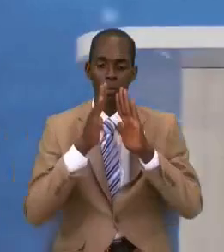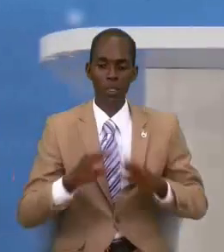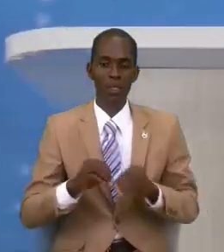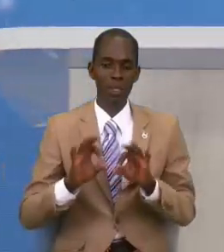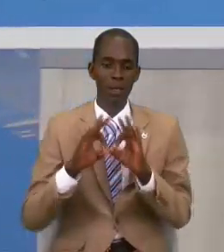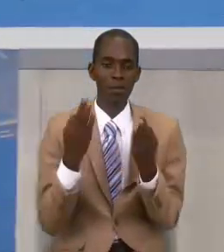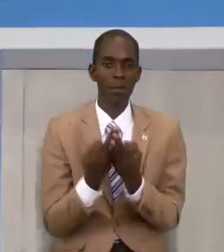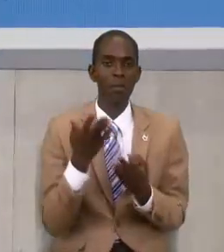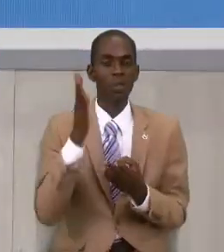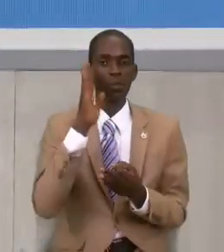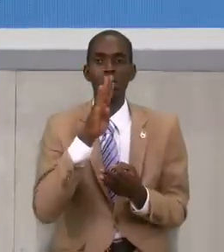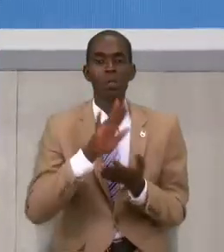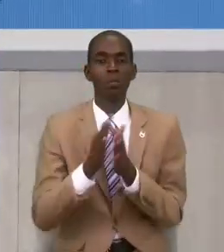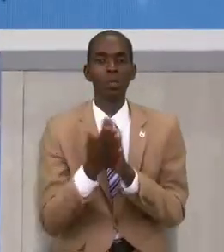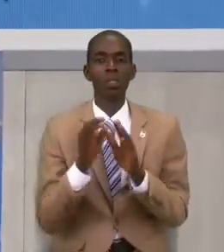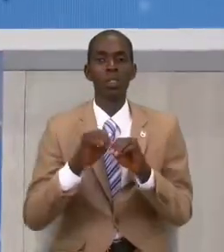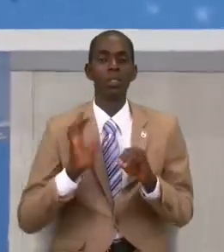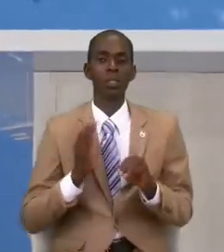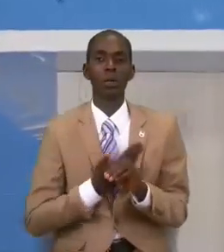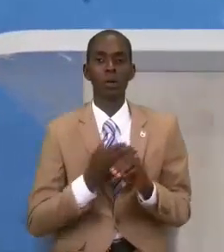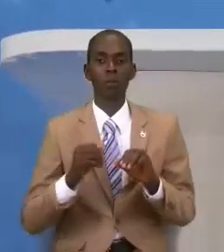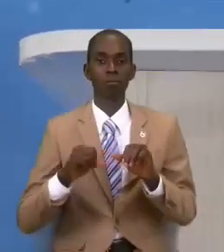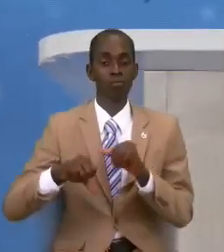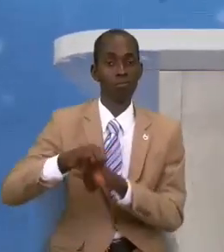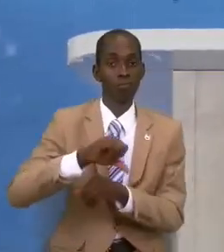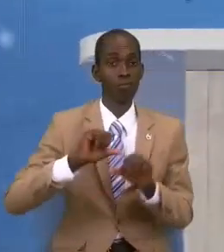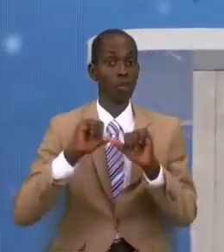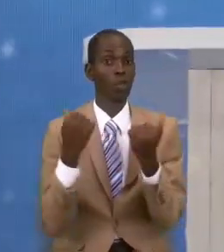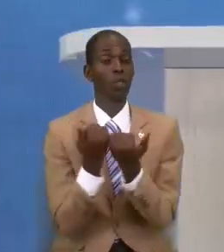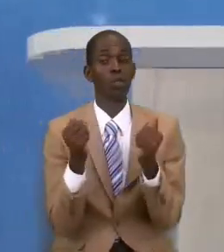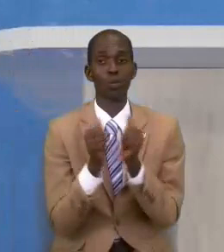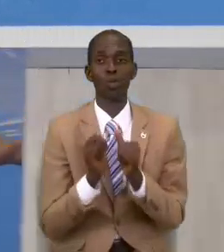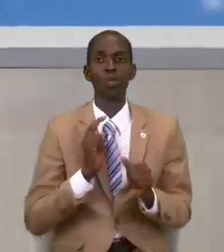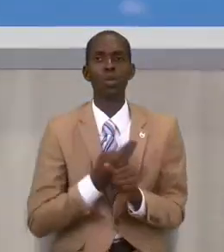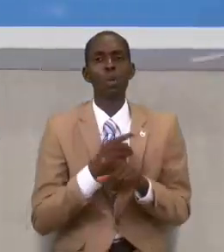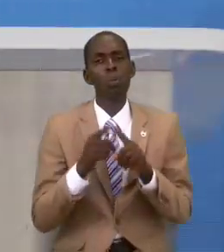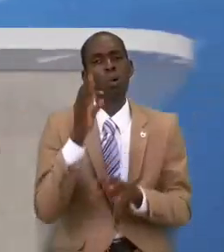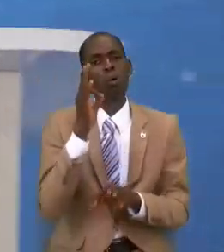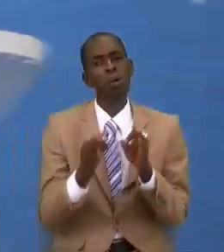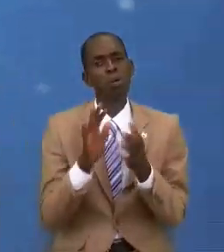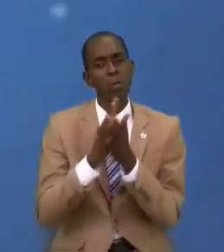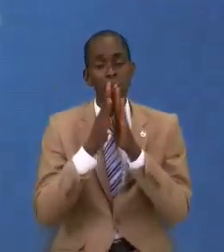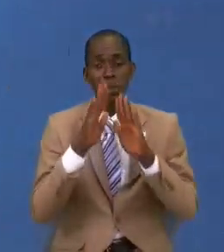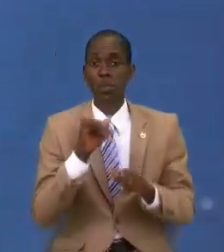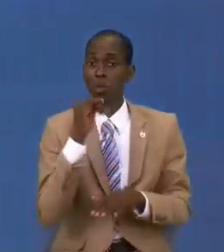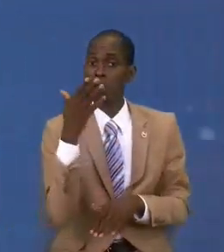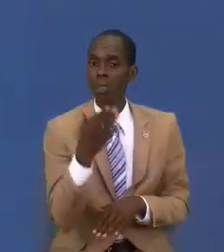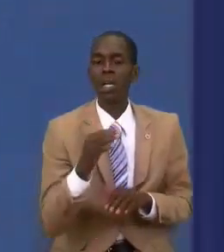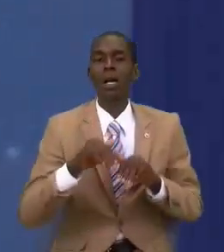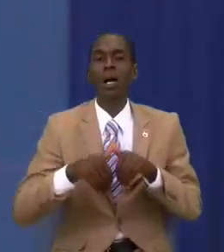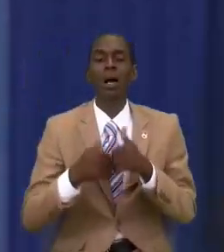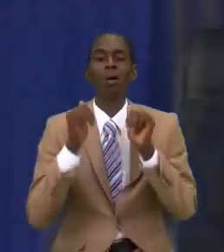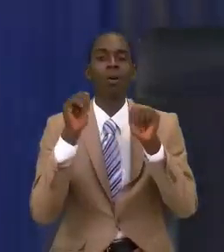with us. But if the peace is not there, do we then have the Prince of Peace? If there's no peace in the soul, there's no rest in the